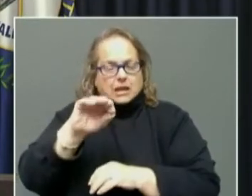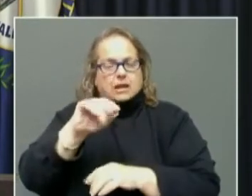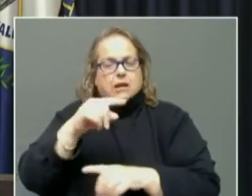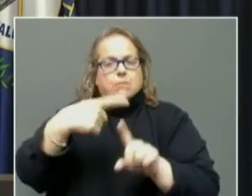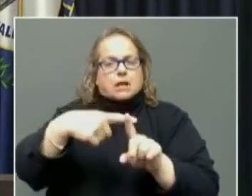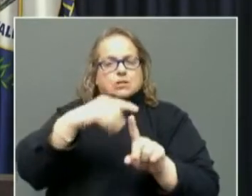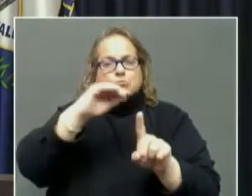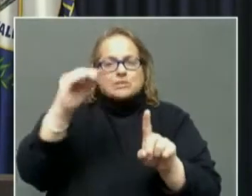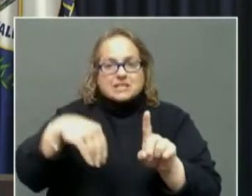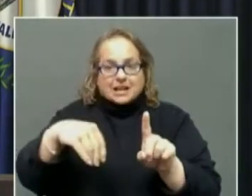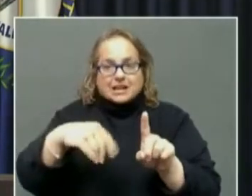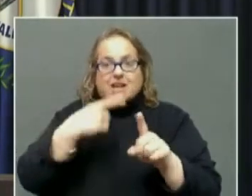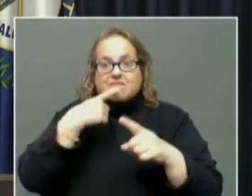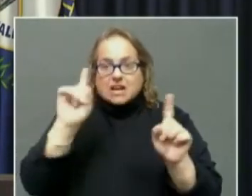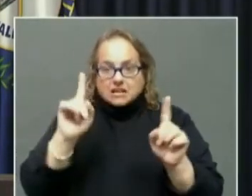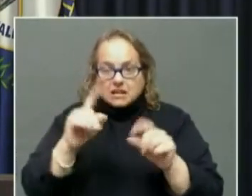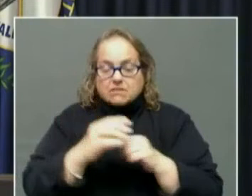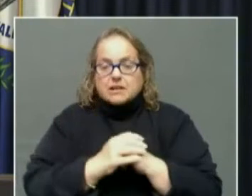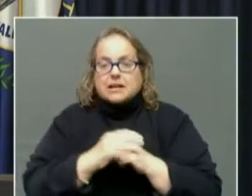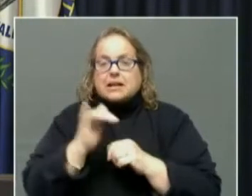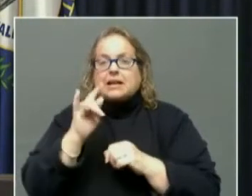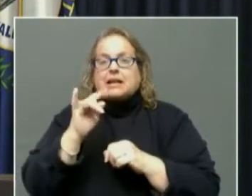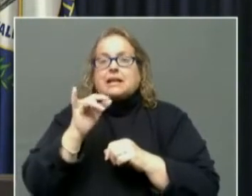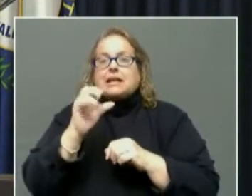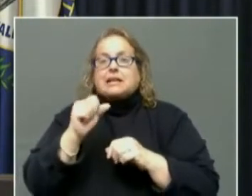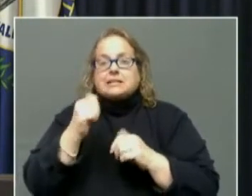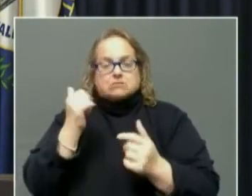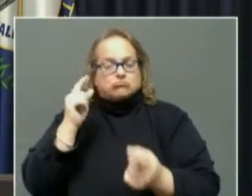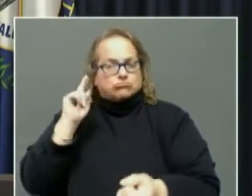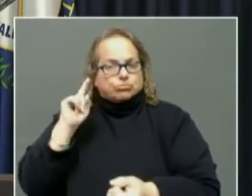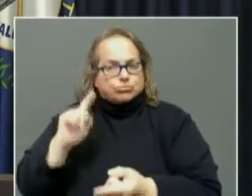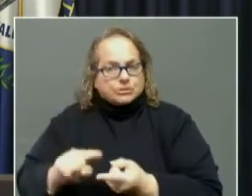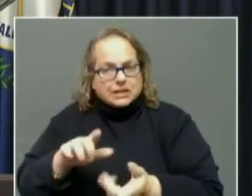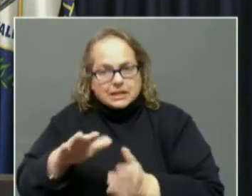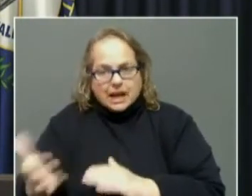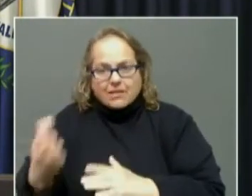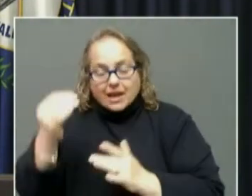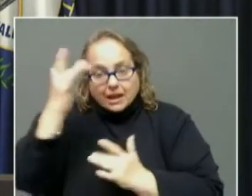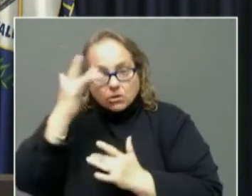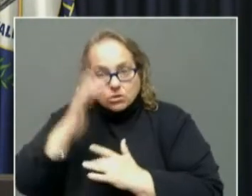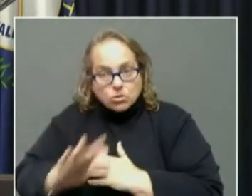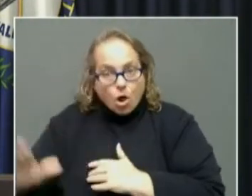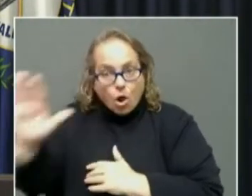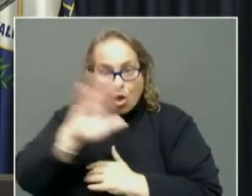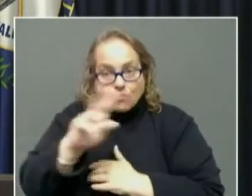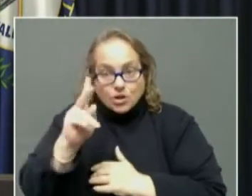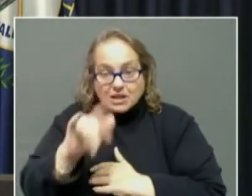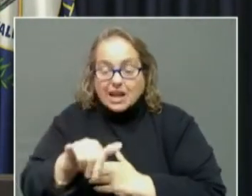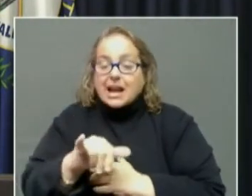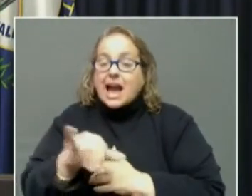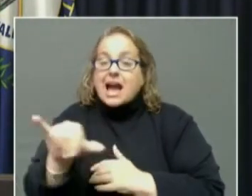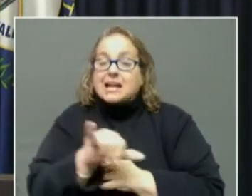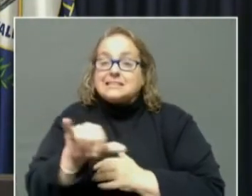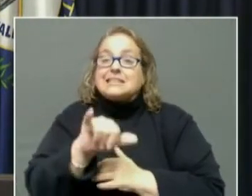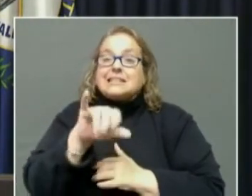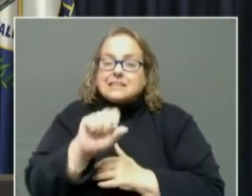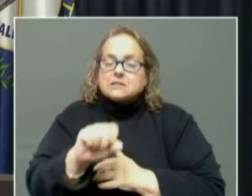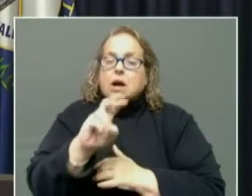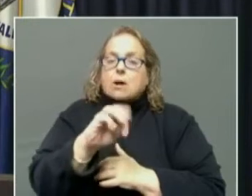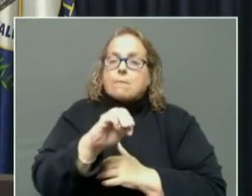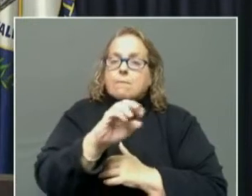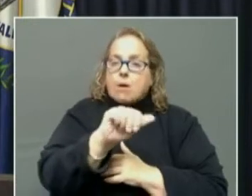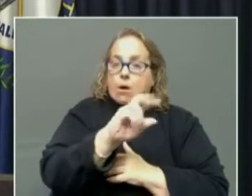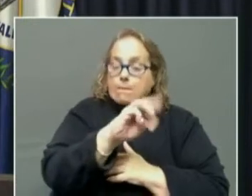trials. It is significantly decreasing death and illness across Kentucky, as is that Moderna vaccine.